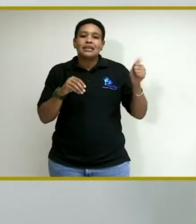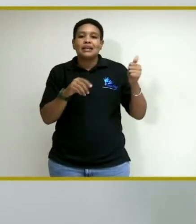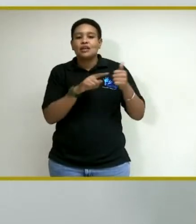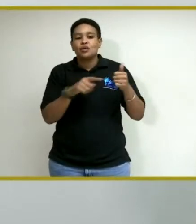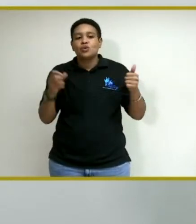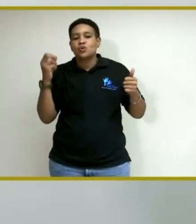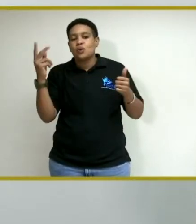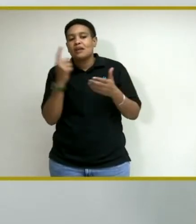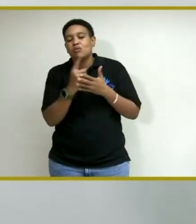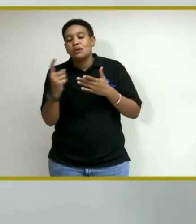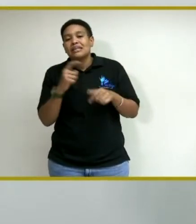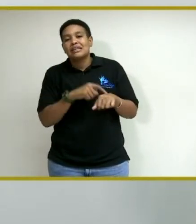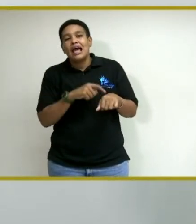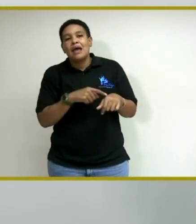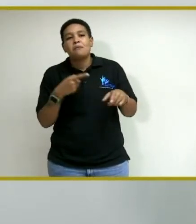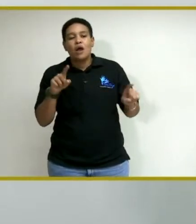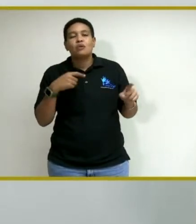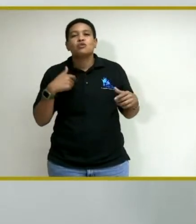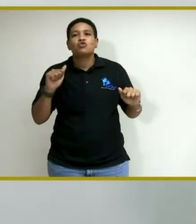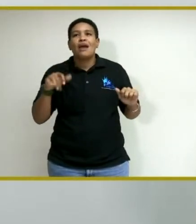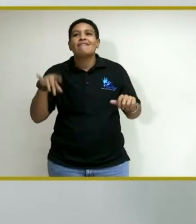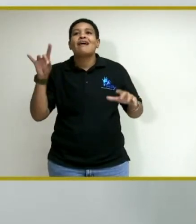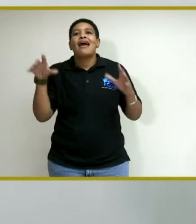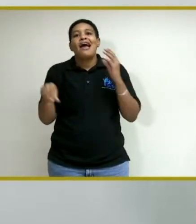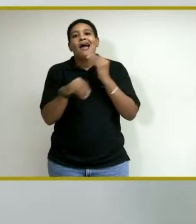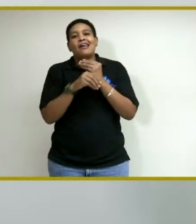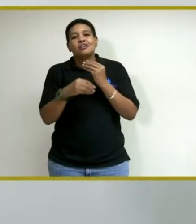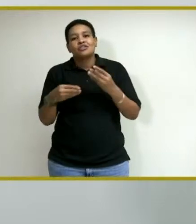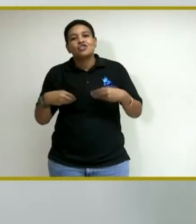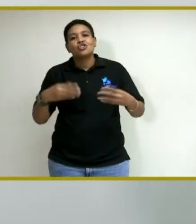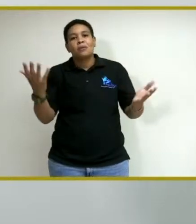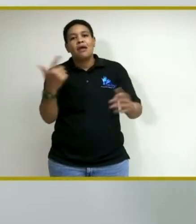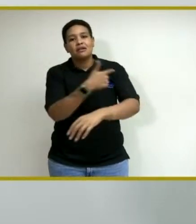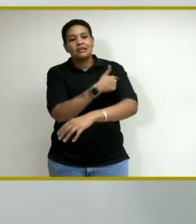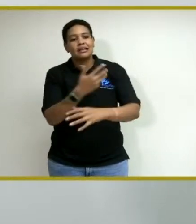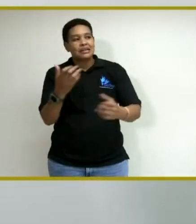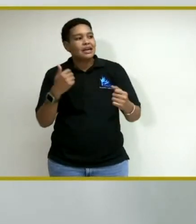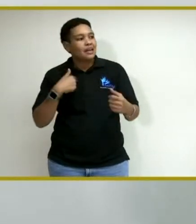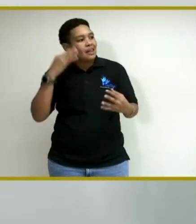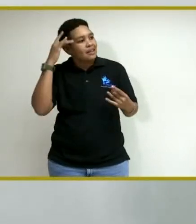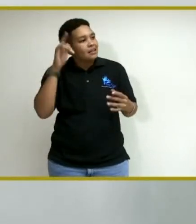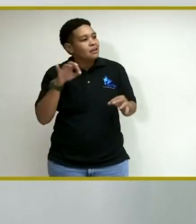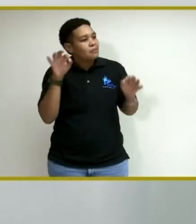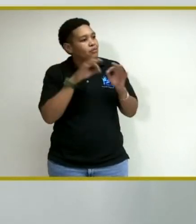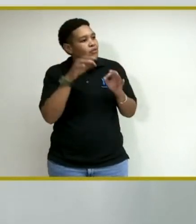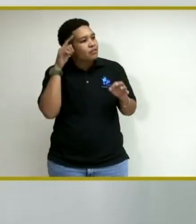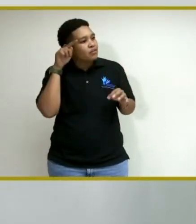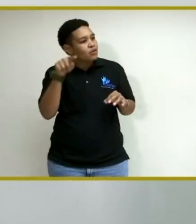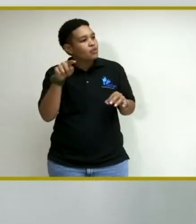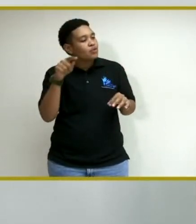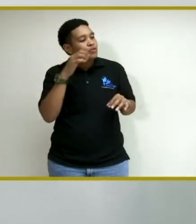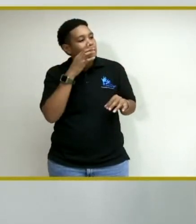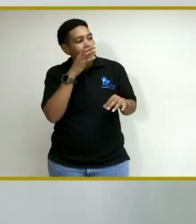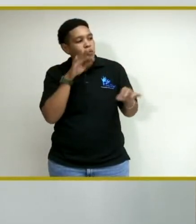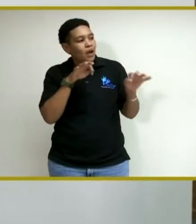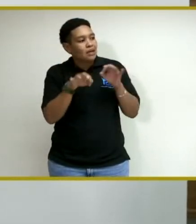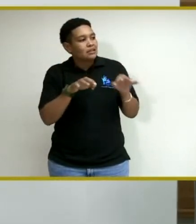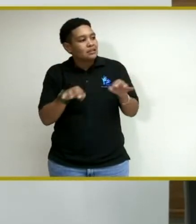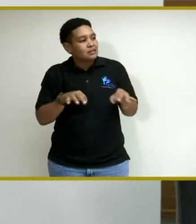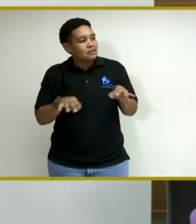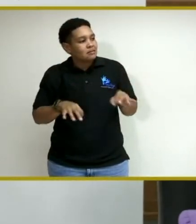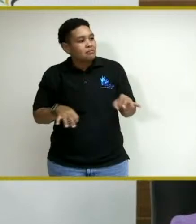time while we sort out getting additional supplies. Dr. Ennis, I think it's important for you to just explain